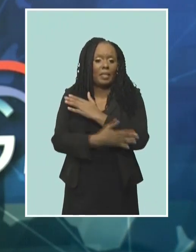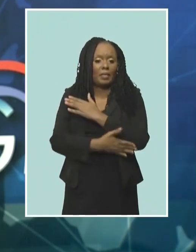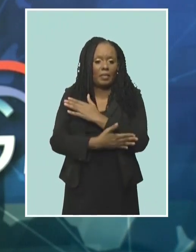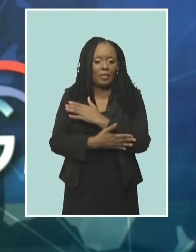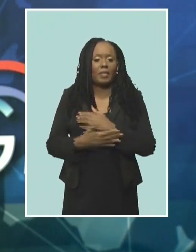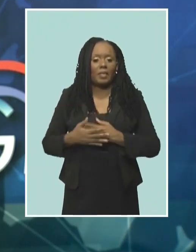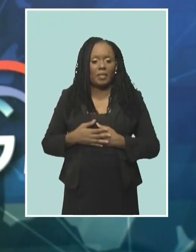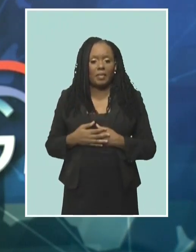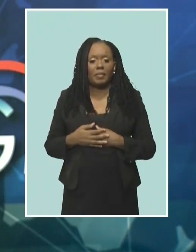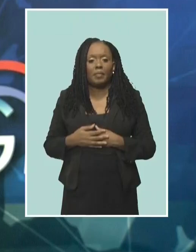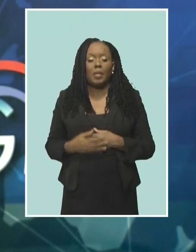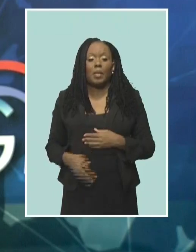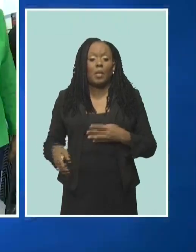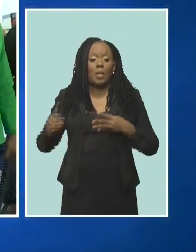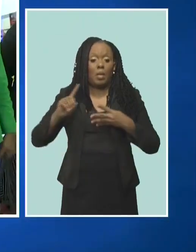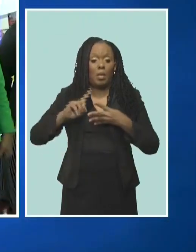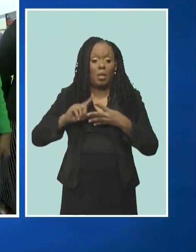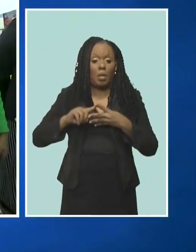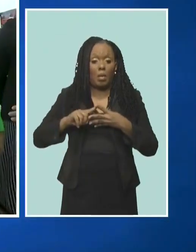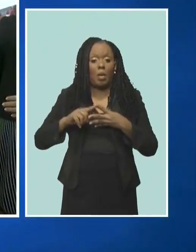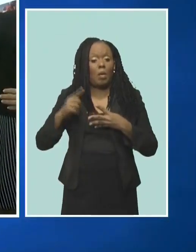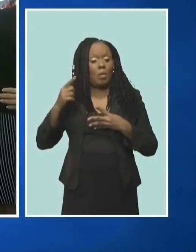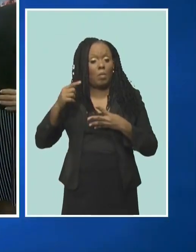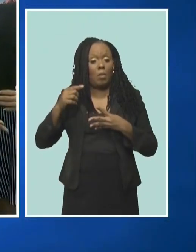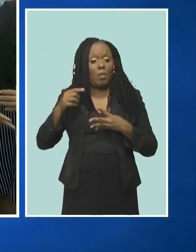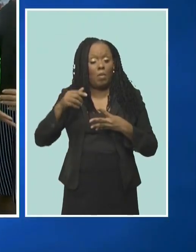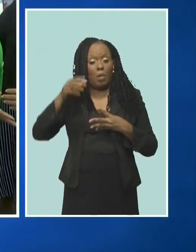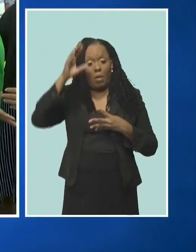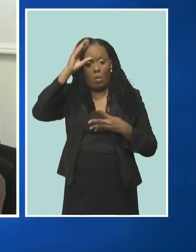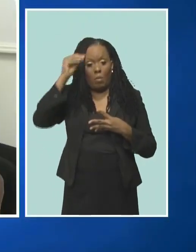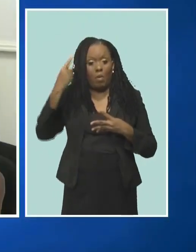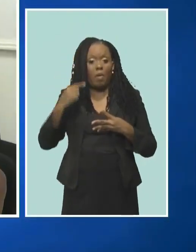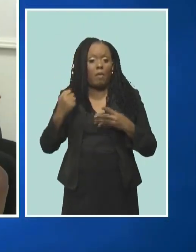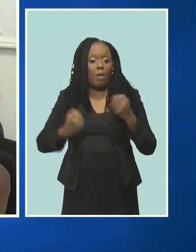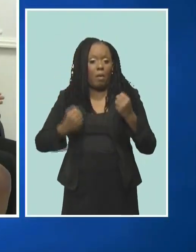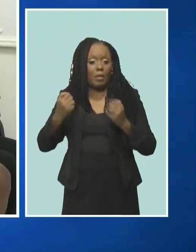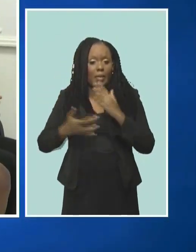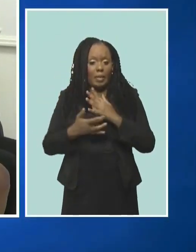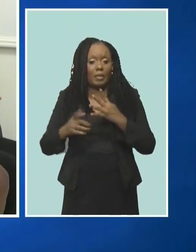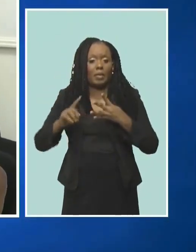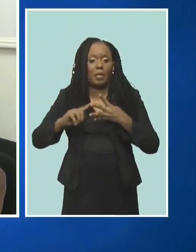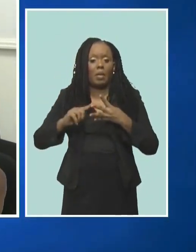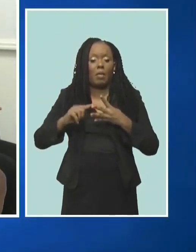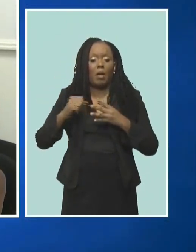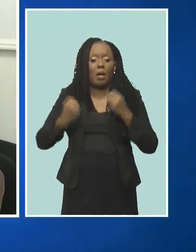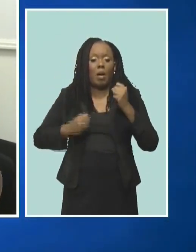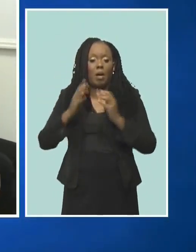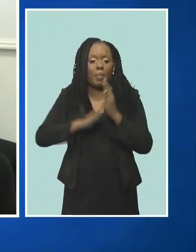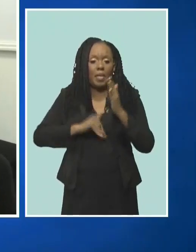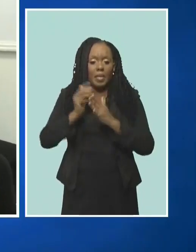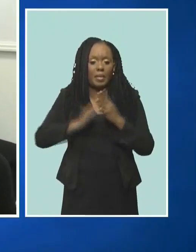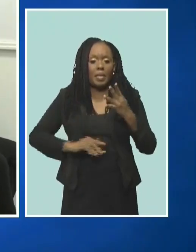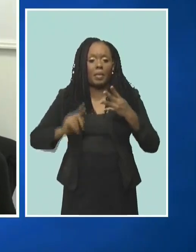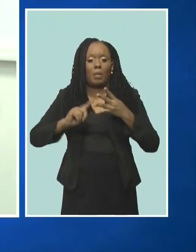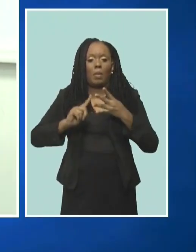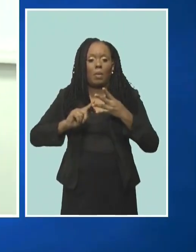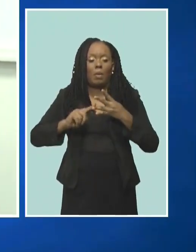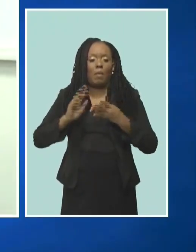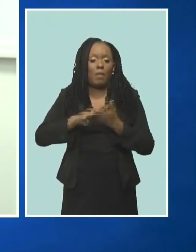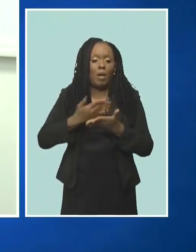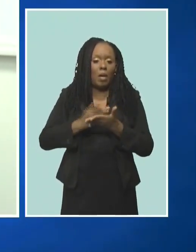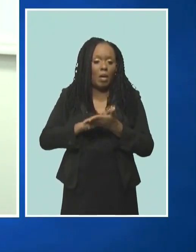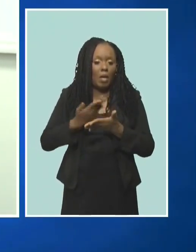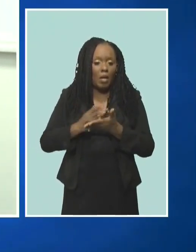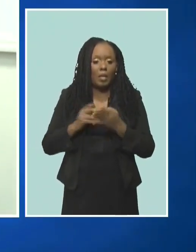members are Nathan Daniel for automobile technology, Holly Ann Bailey for car painting, Moriah Hill in cooking,